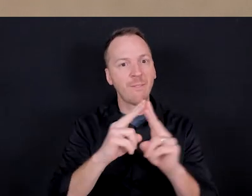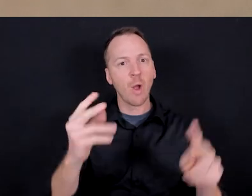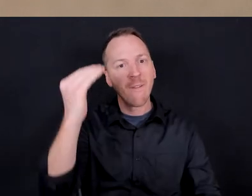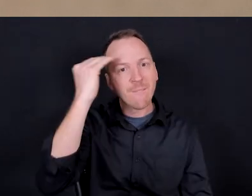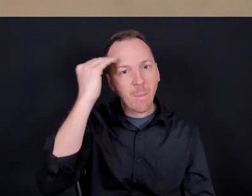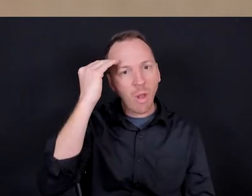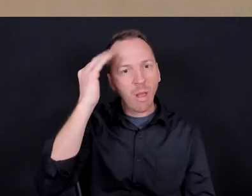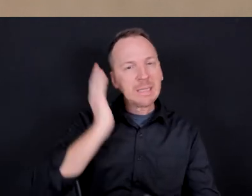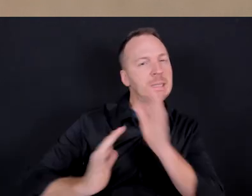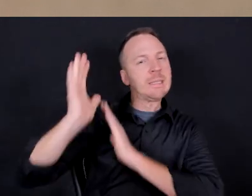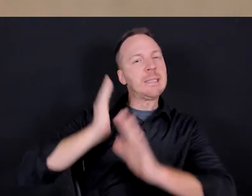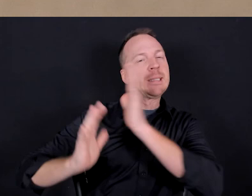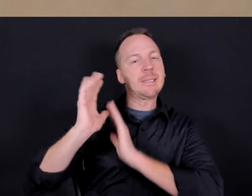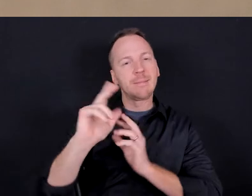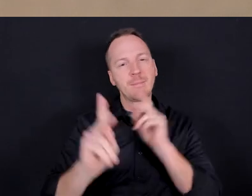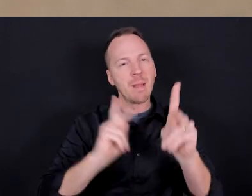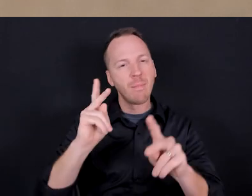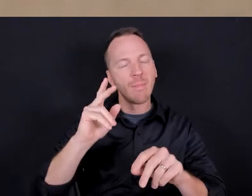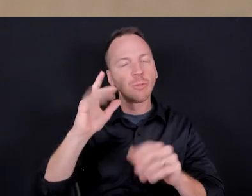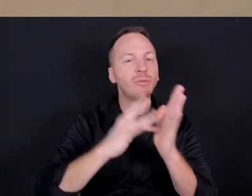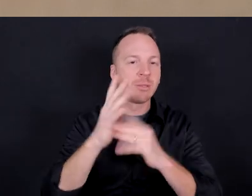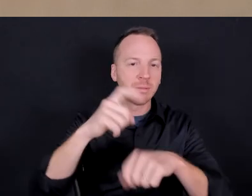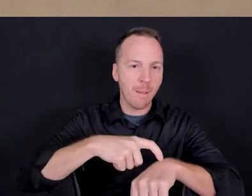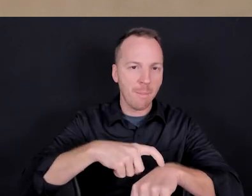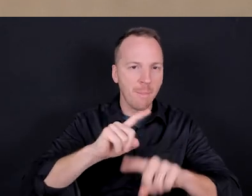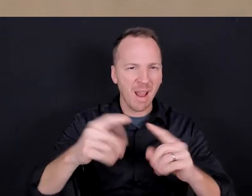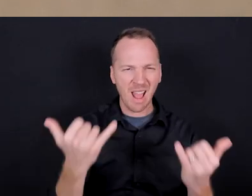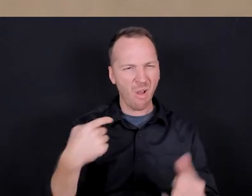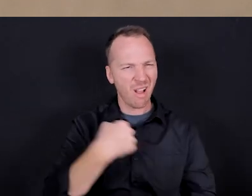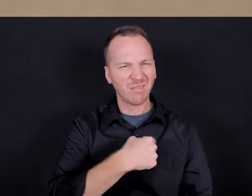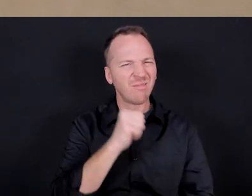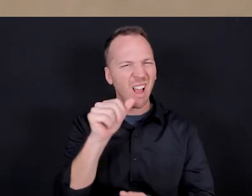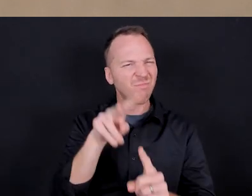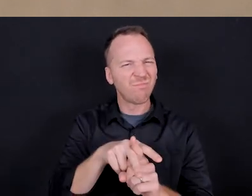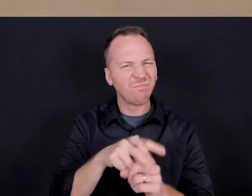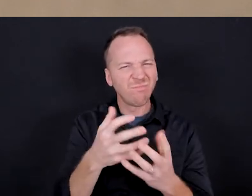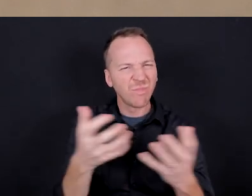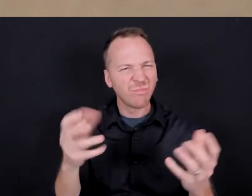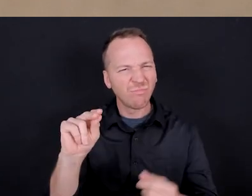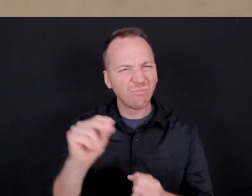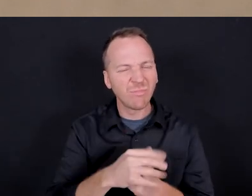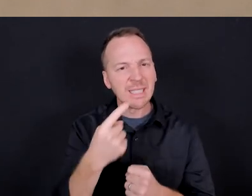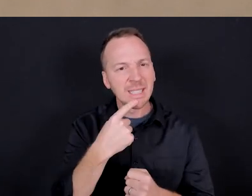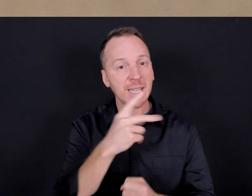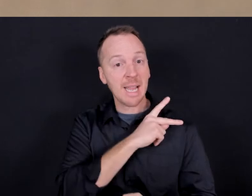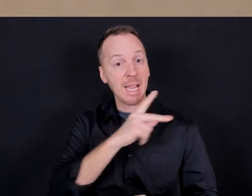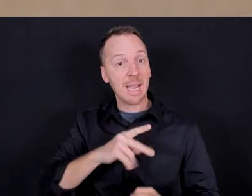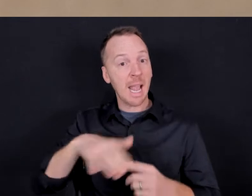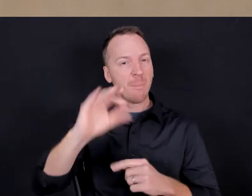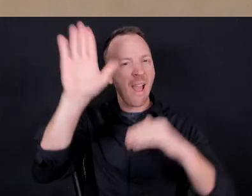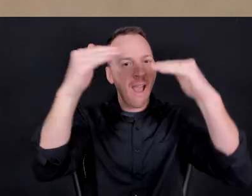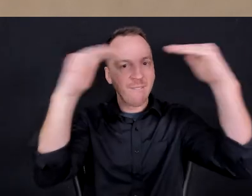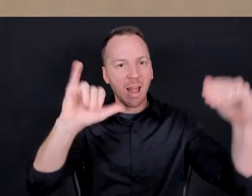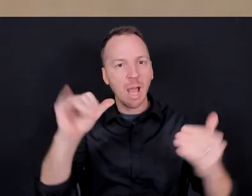to the people in Jesus' day and age, but maybe not as much as us. He started out by saying the kingdom of heaven is